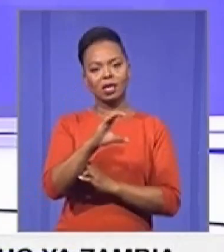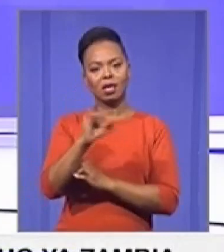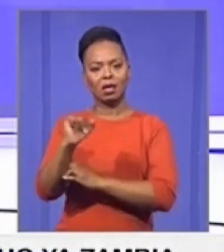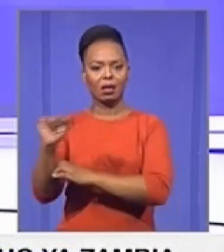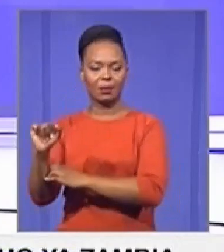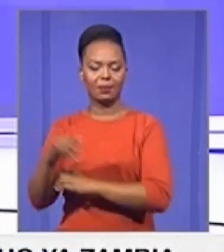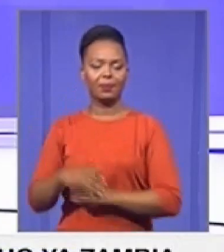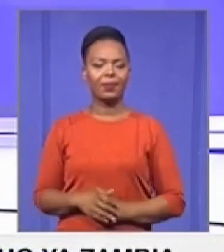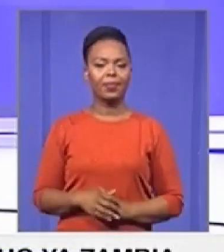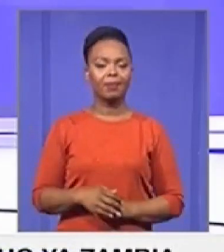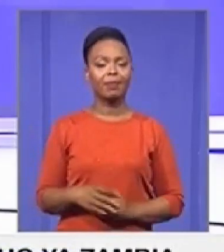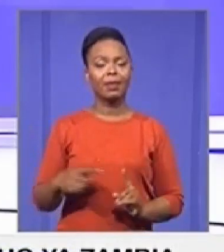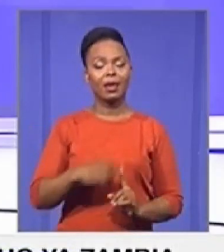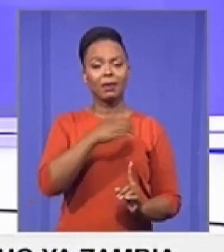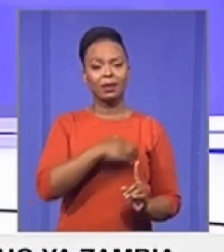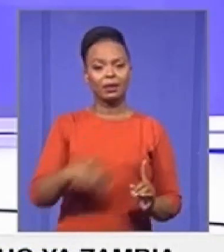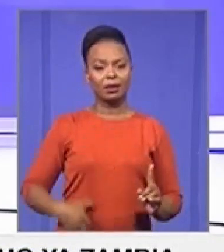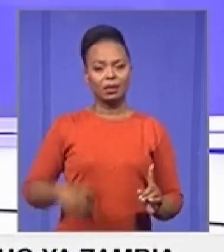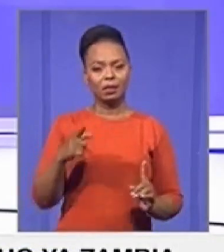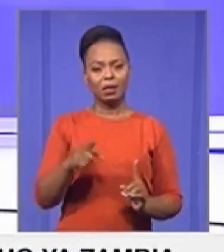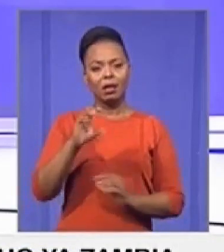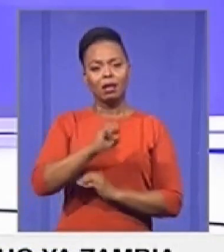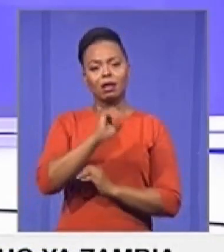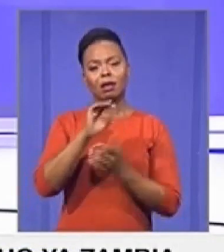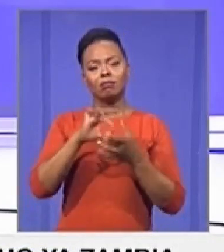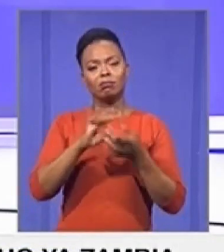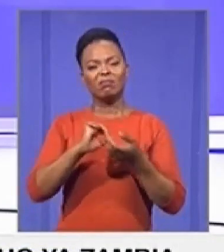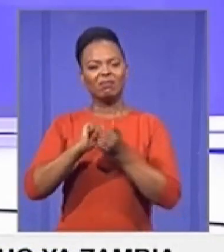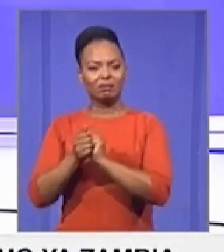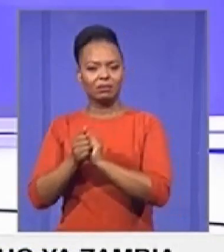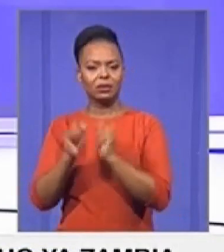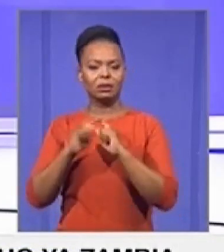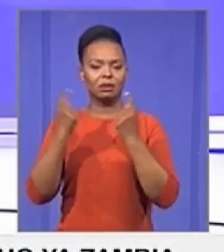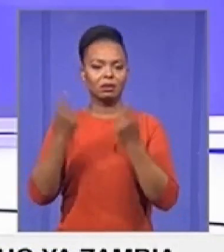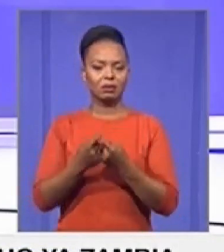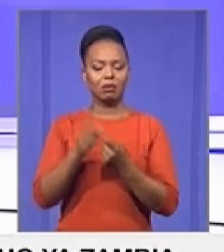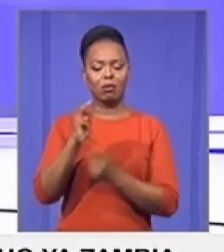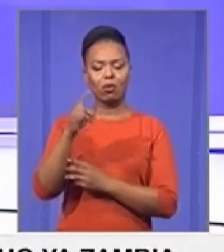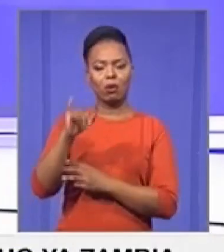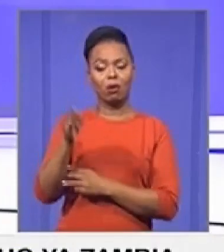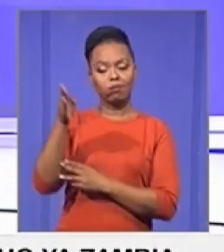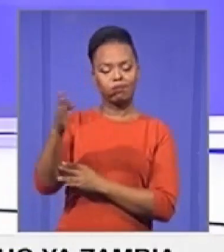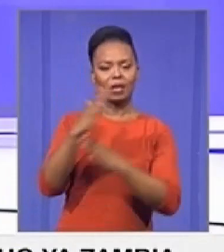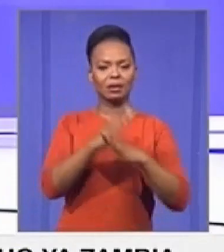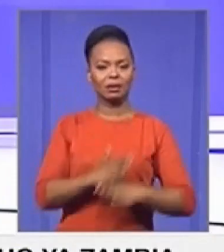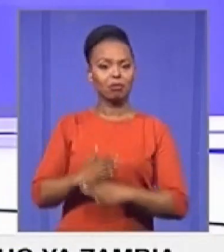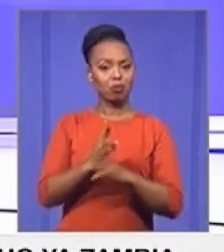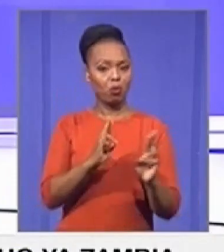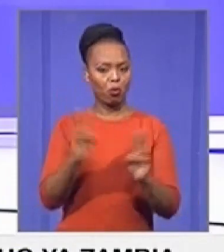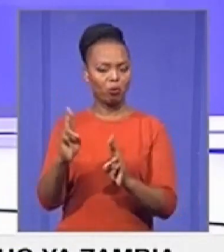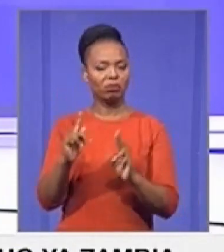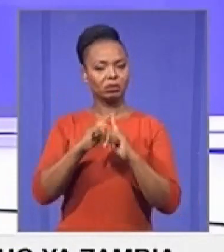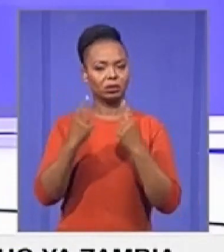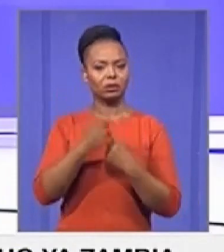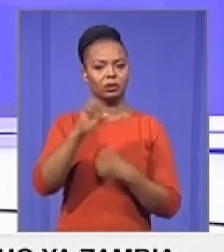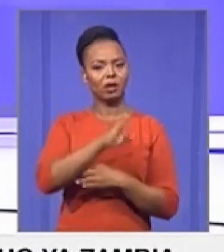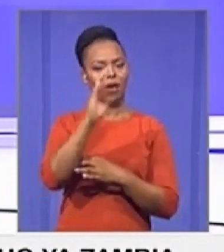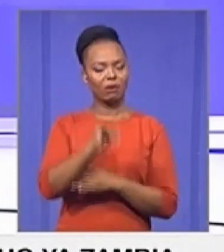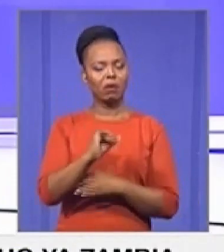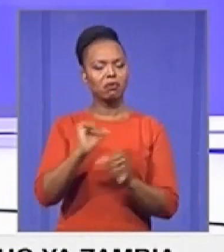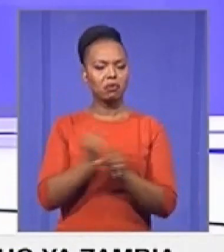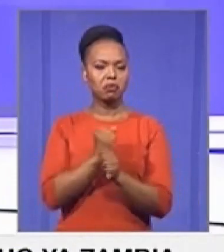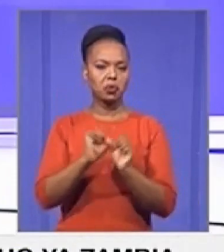African Athletics. Mopresidente wa Athletics South Africa James Moloi o se a le Zambia mme ho na le tshepo e dileng hore Afrika Borwa e tla